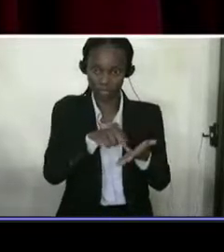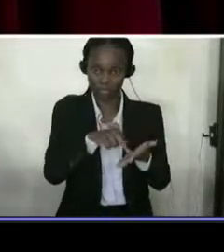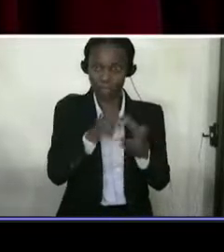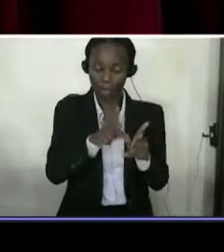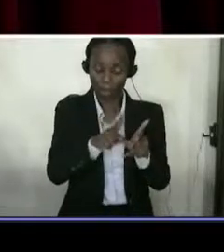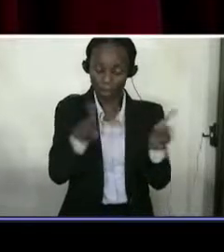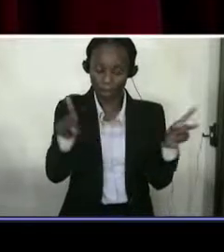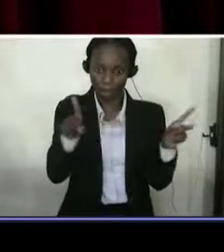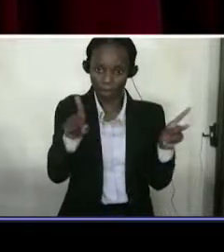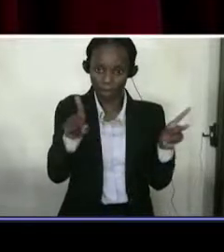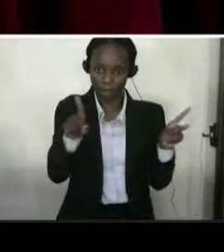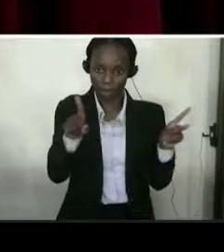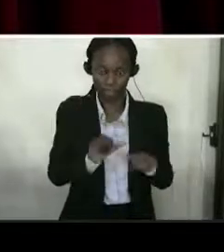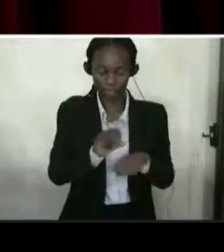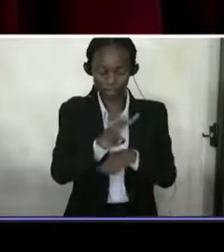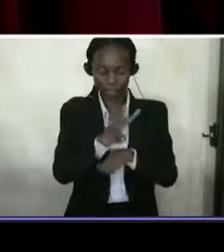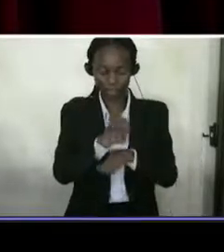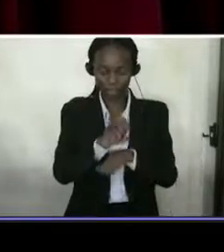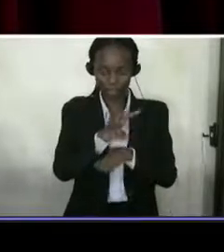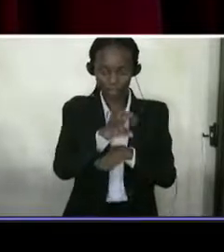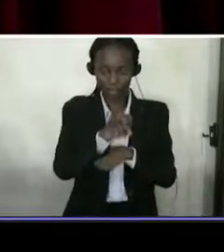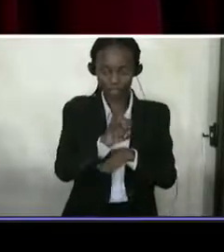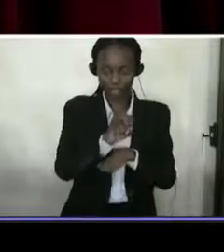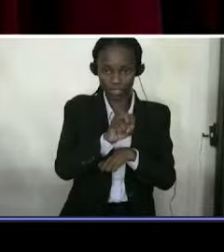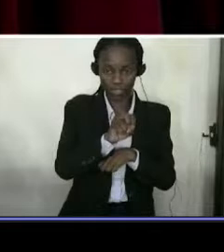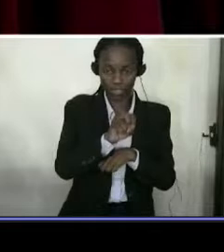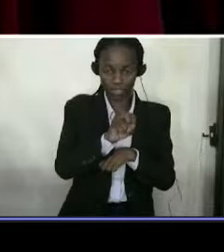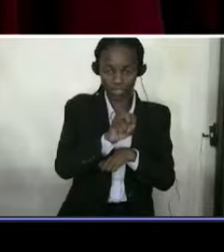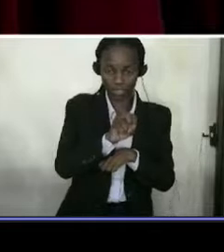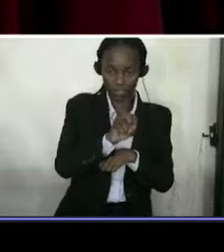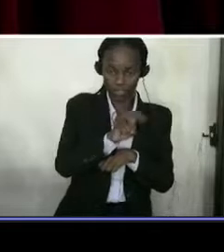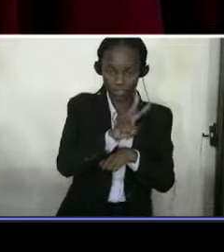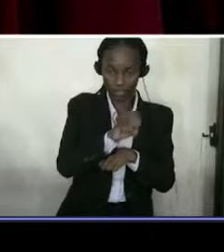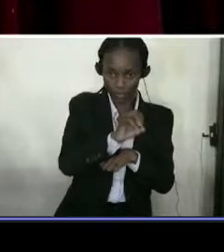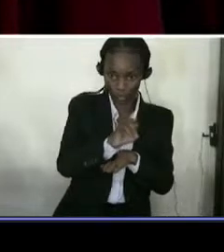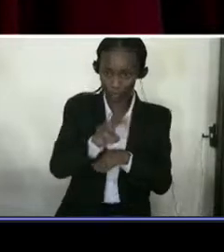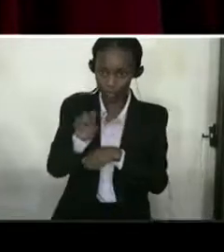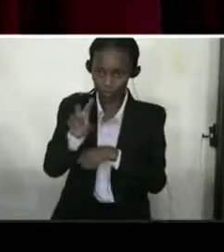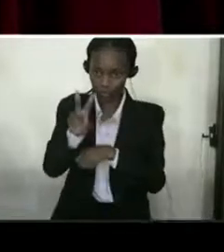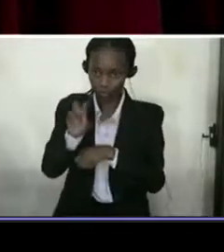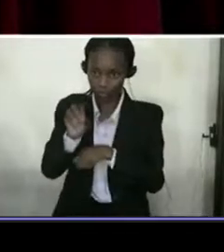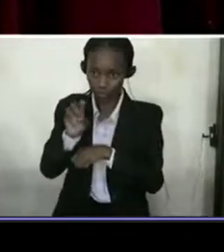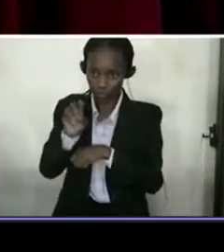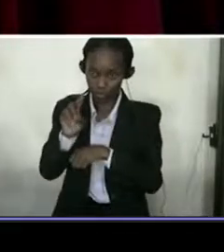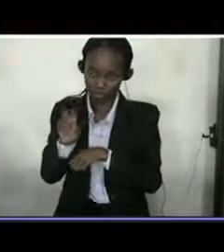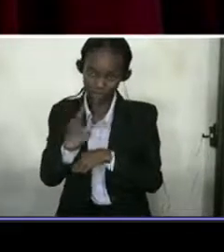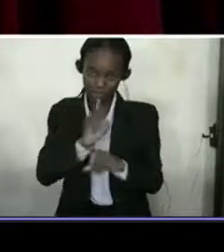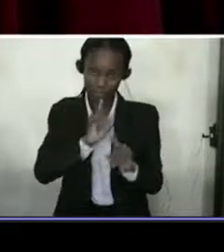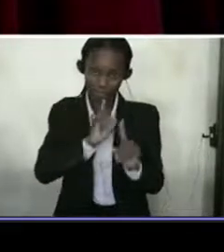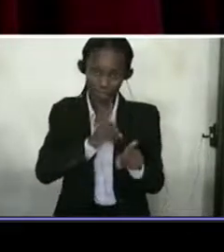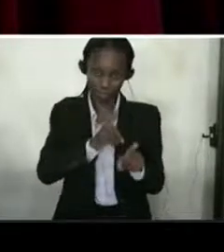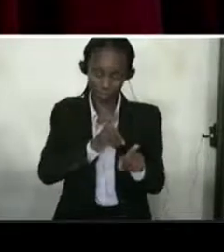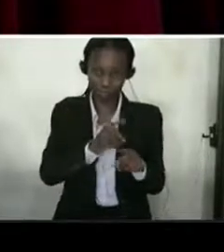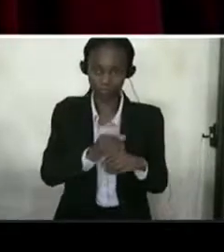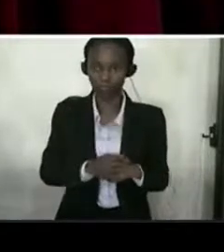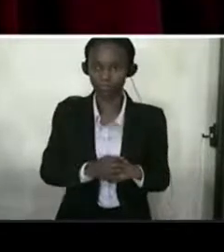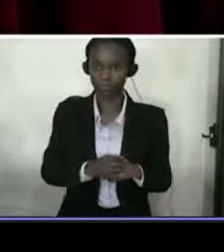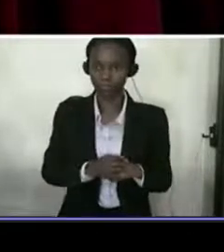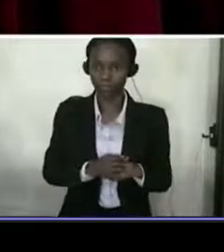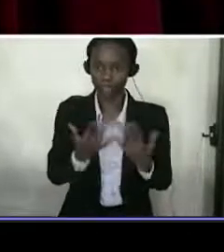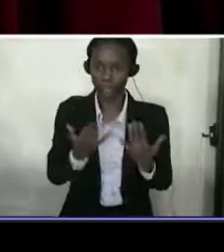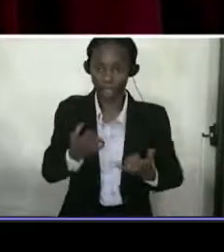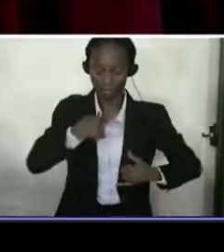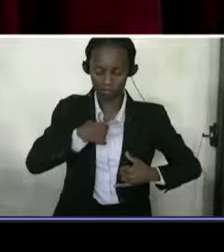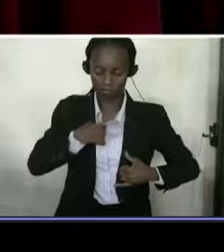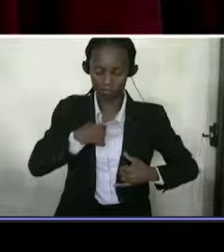2020-2021 AG report. So as per the request of the Scopa, I now put the question